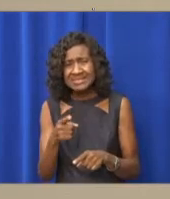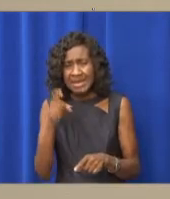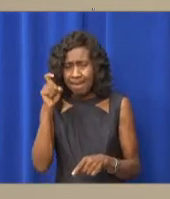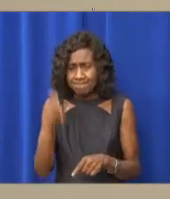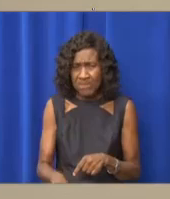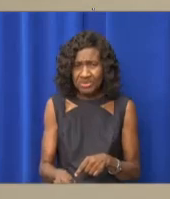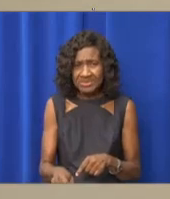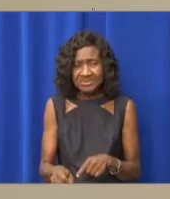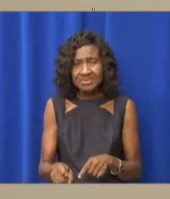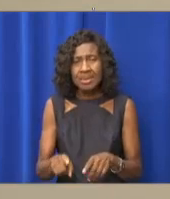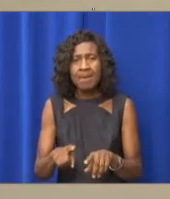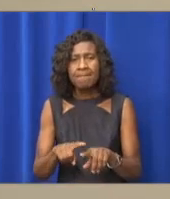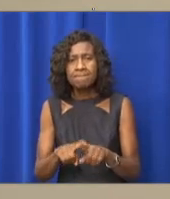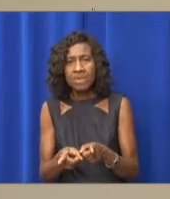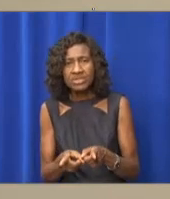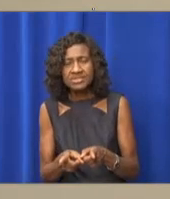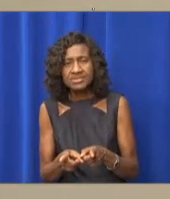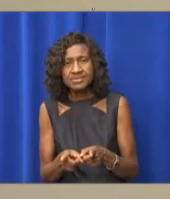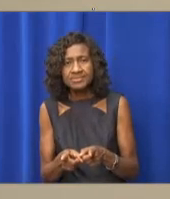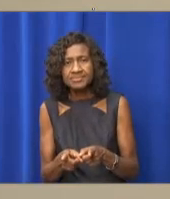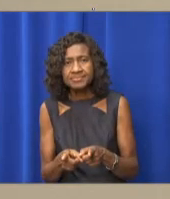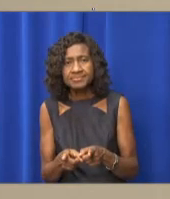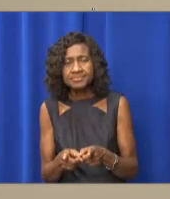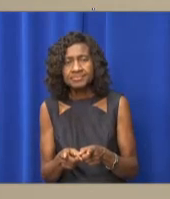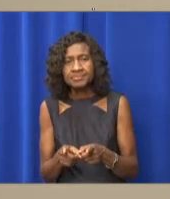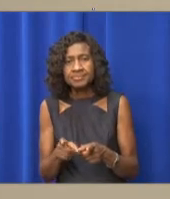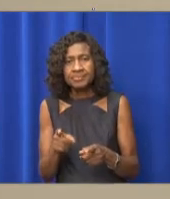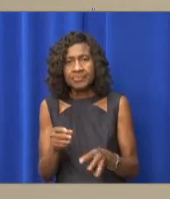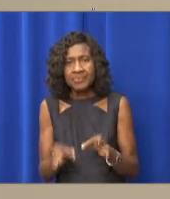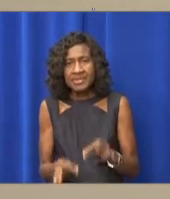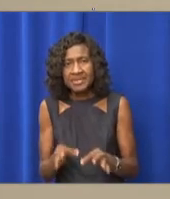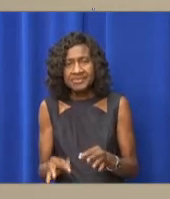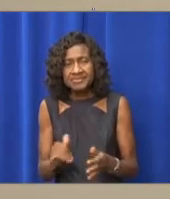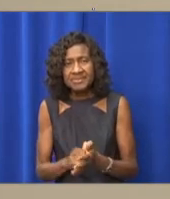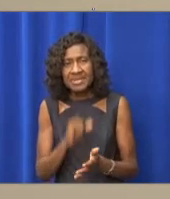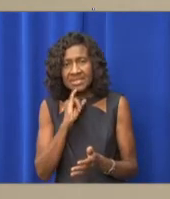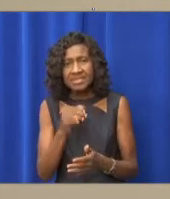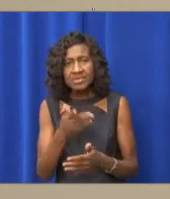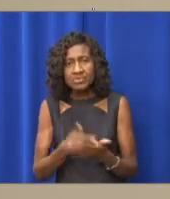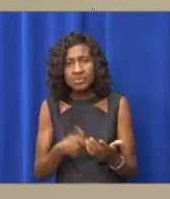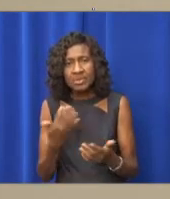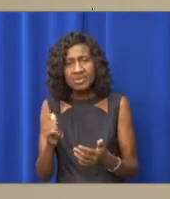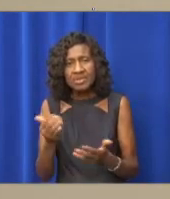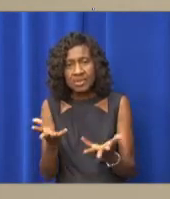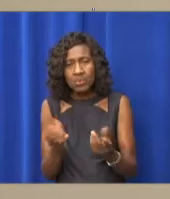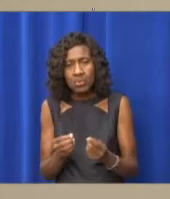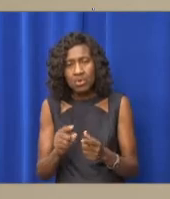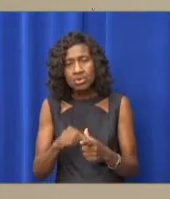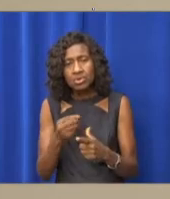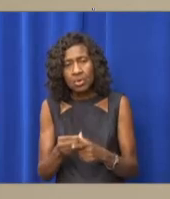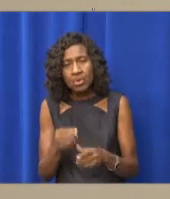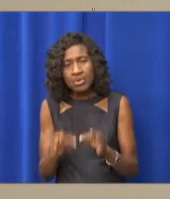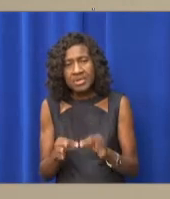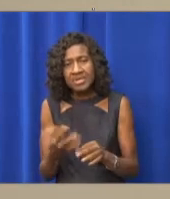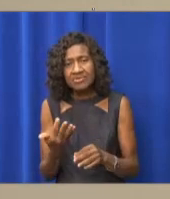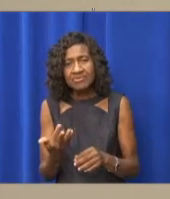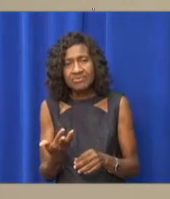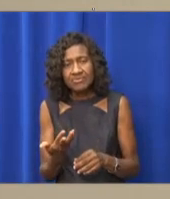but obviously, if that's what they want, or if there's a reason to do so, then of